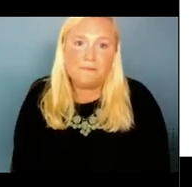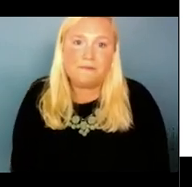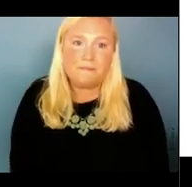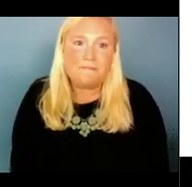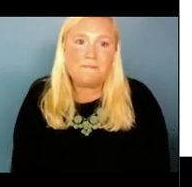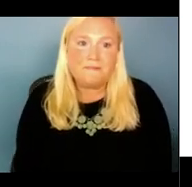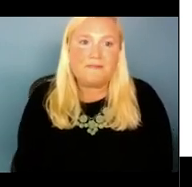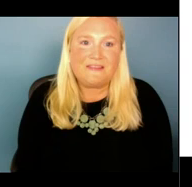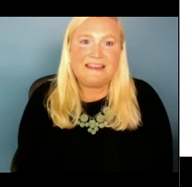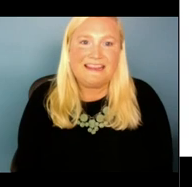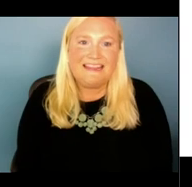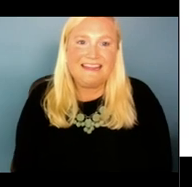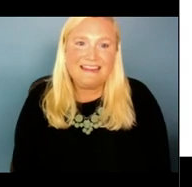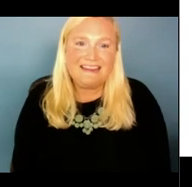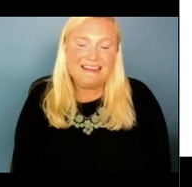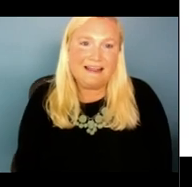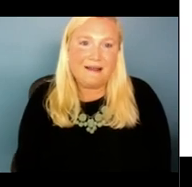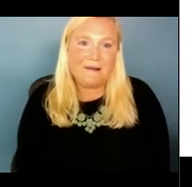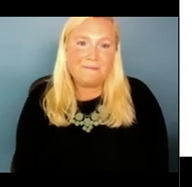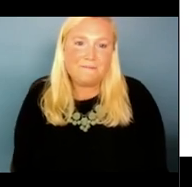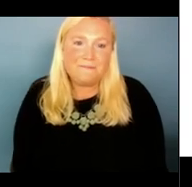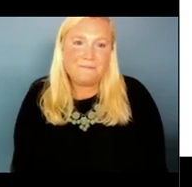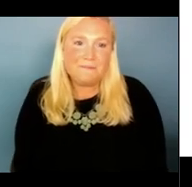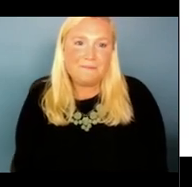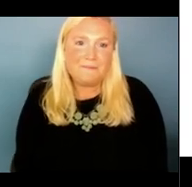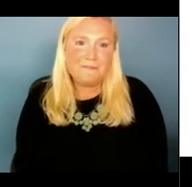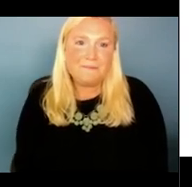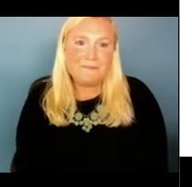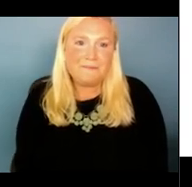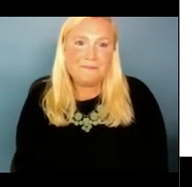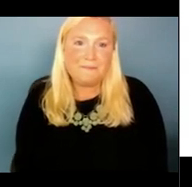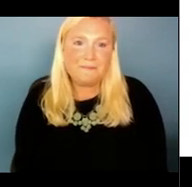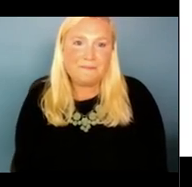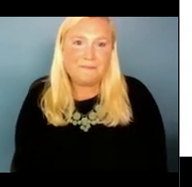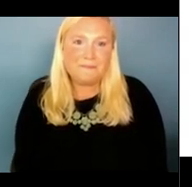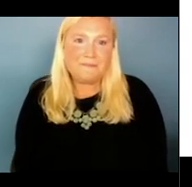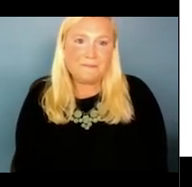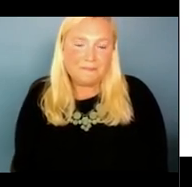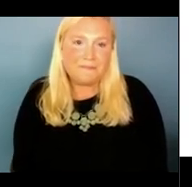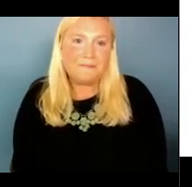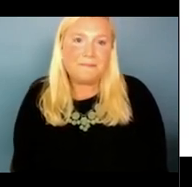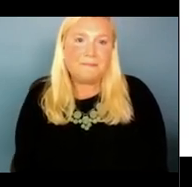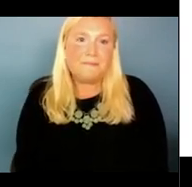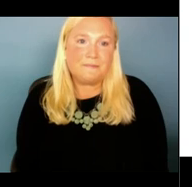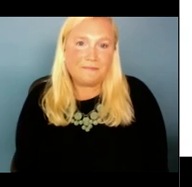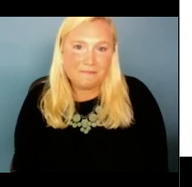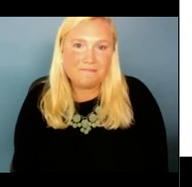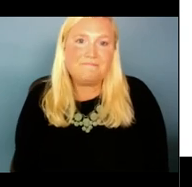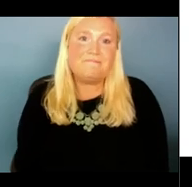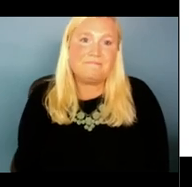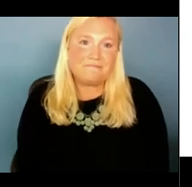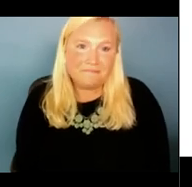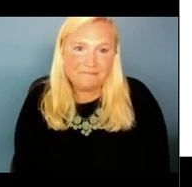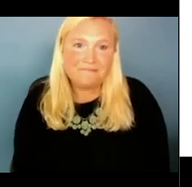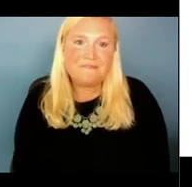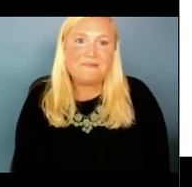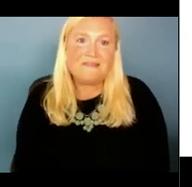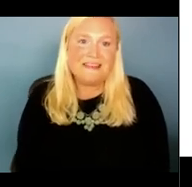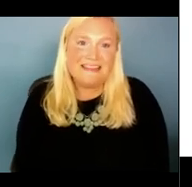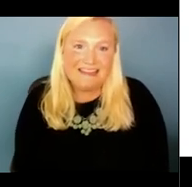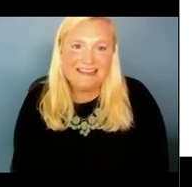Yes, thank you for bringing that up, because for sure, families, parents will be concerned about bringing attention to it